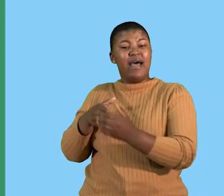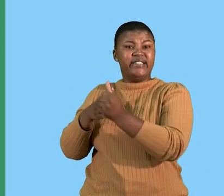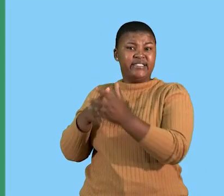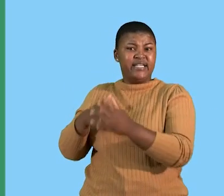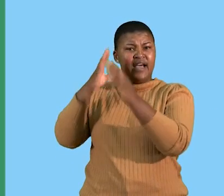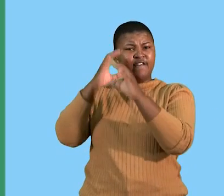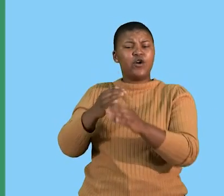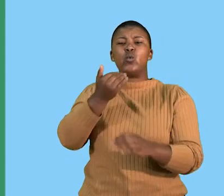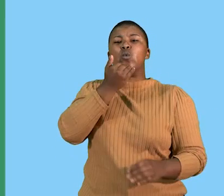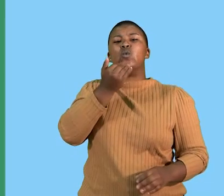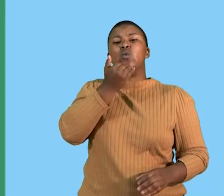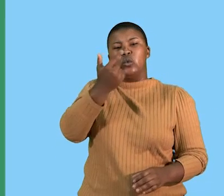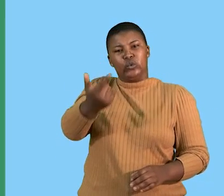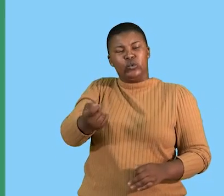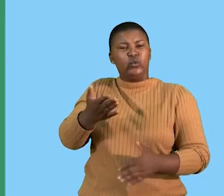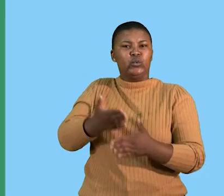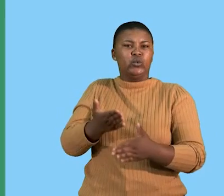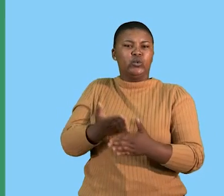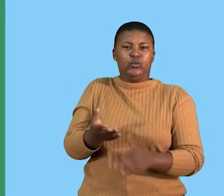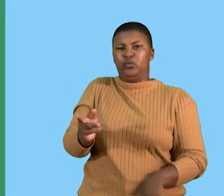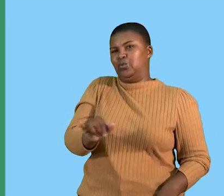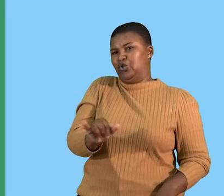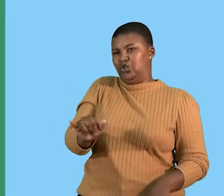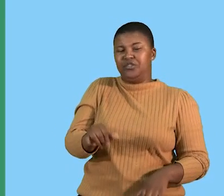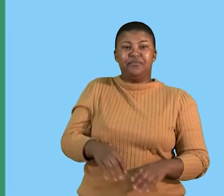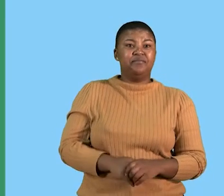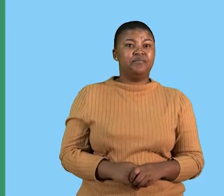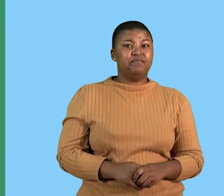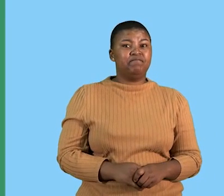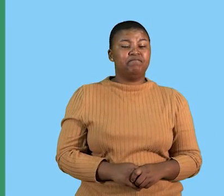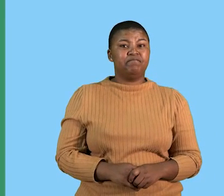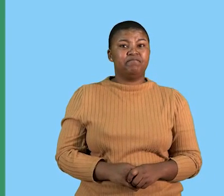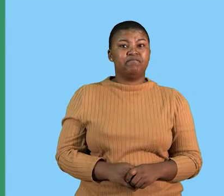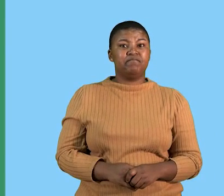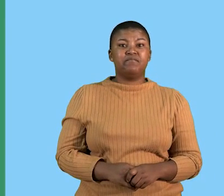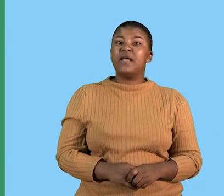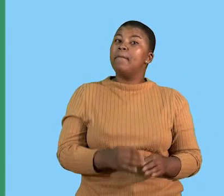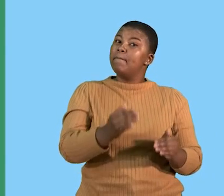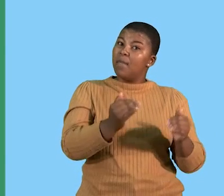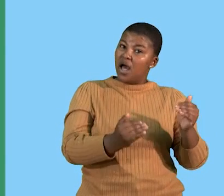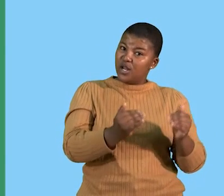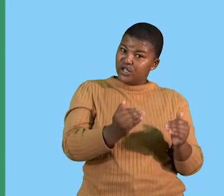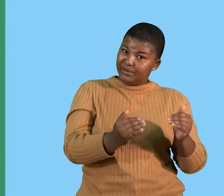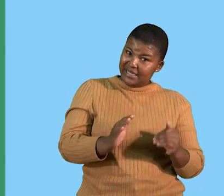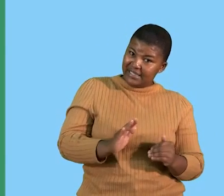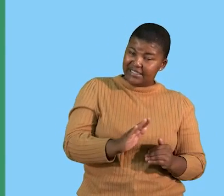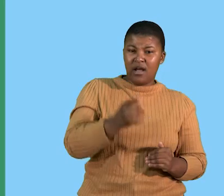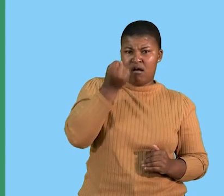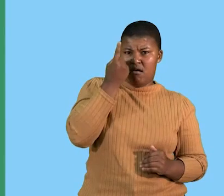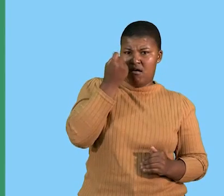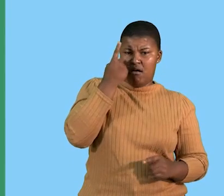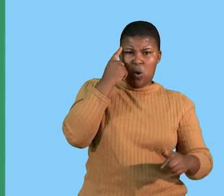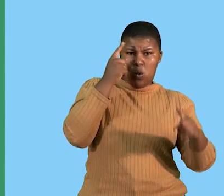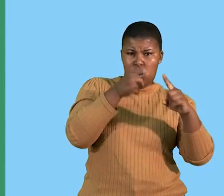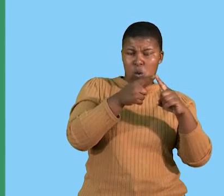more on who is doing the tasks. So management understands the goals,